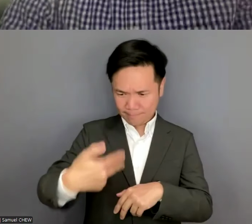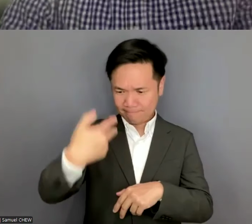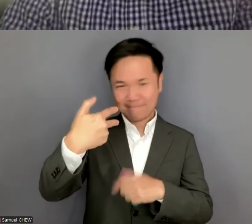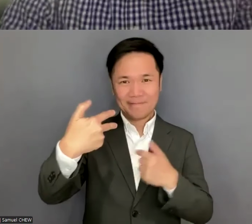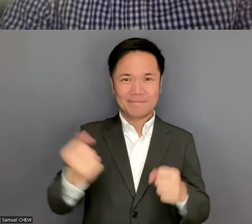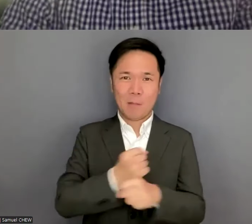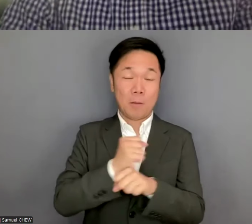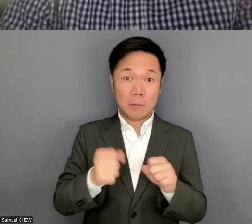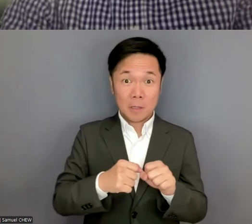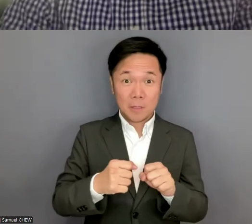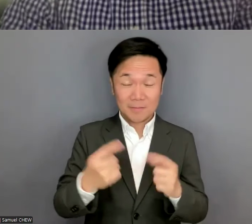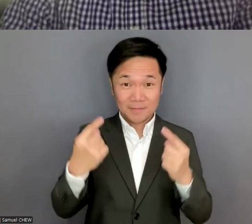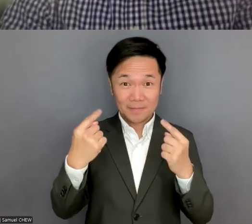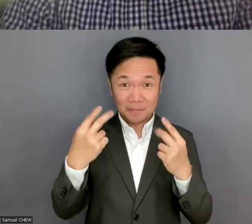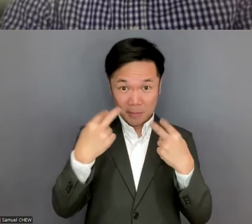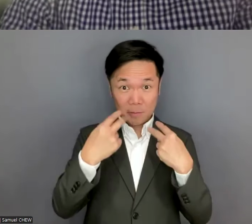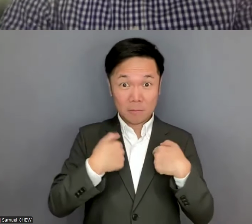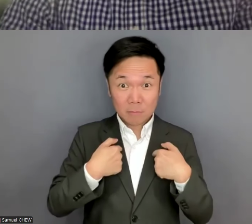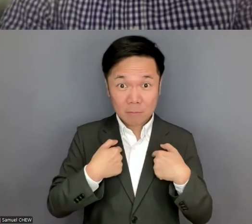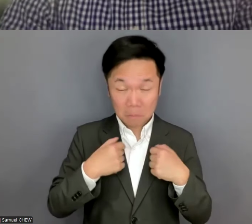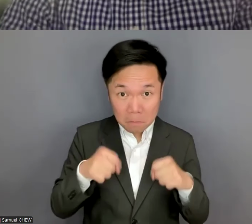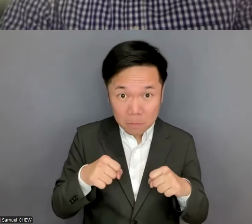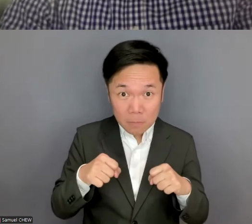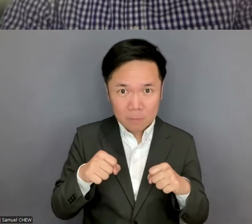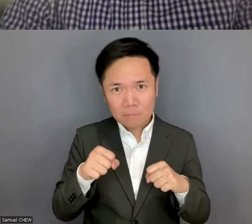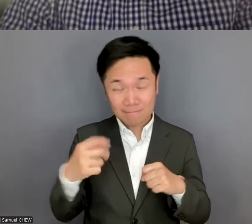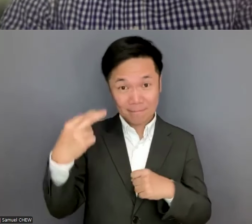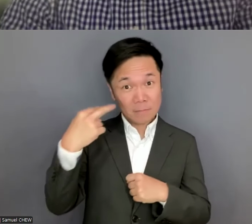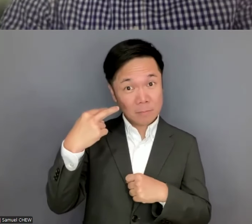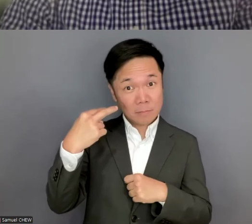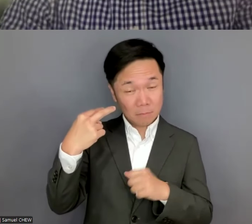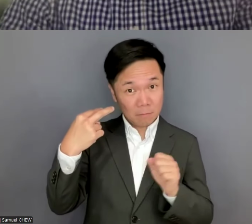maybe you can't see me. Could it be?